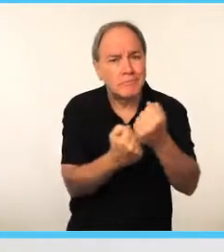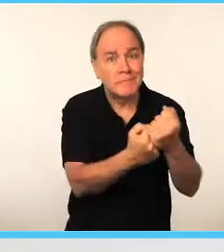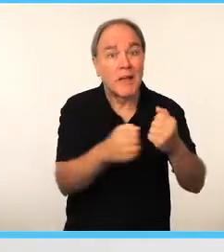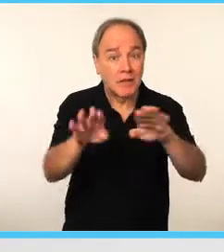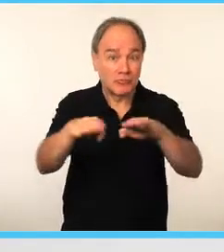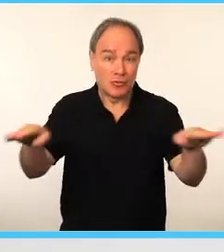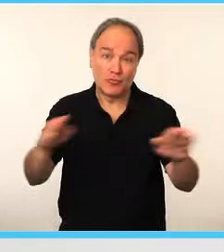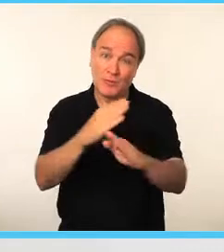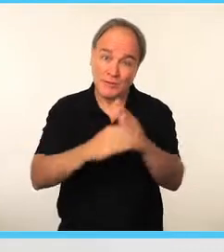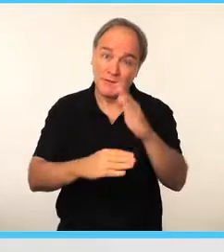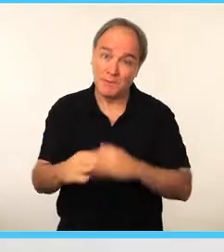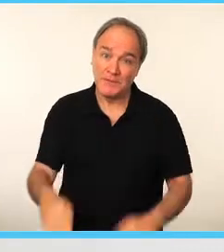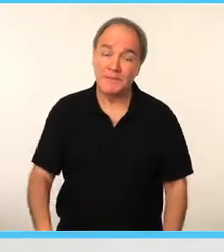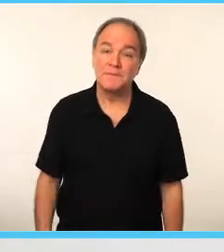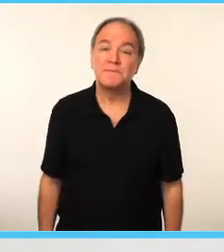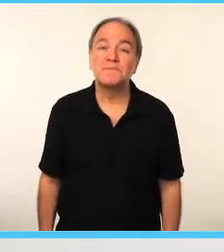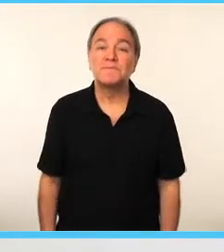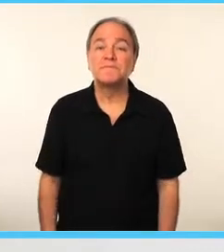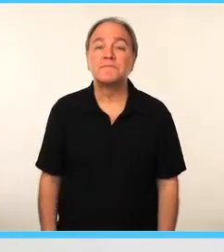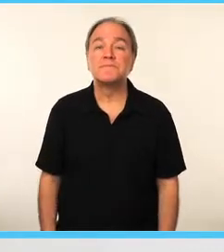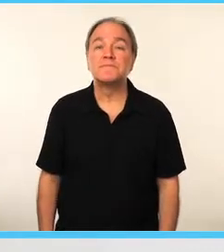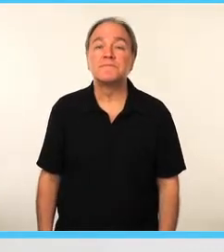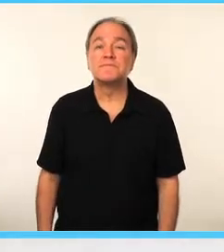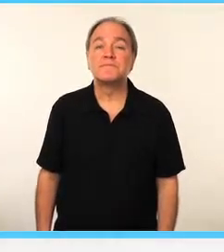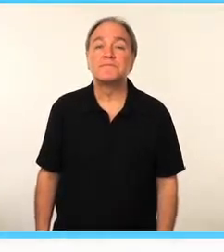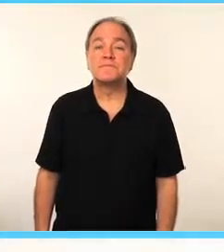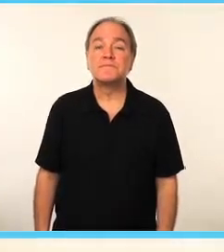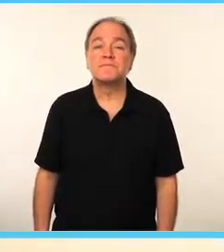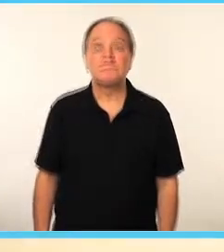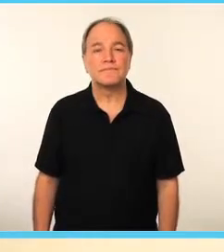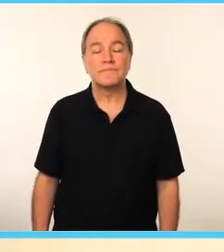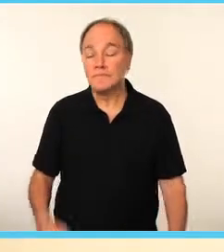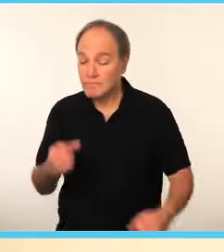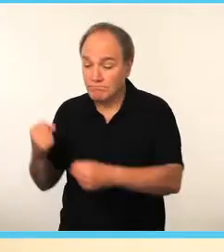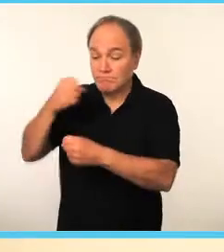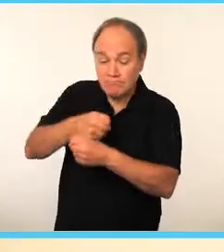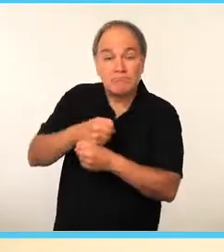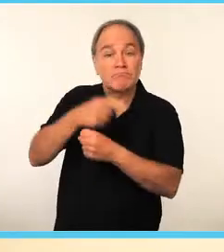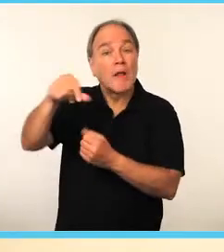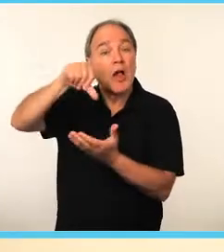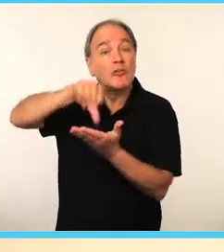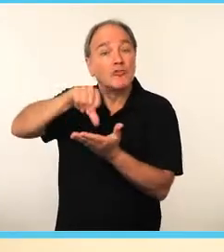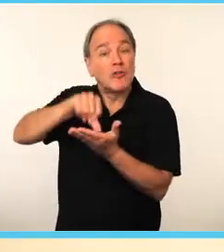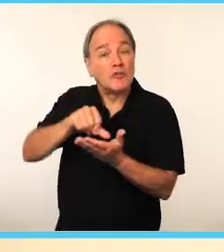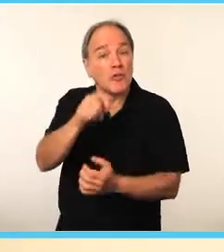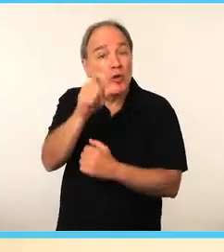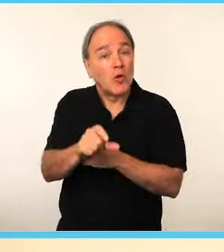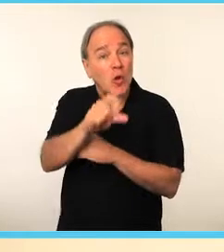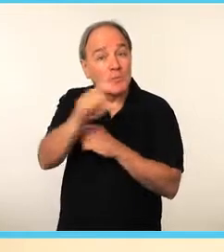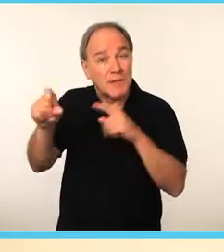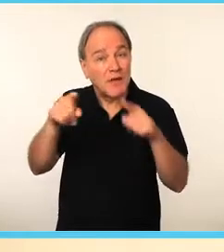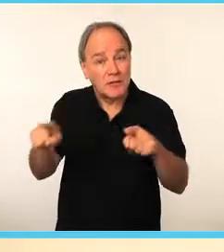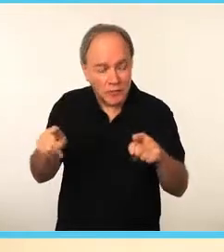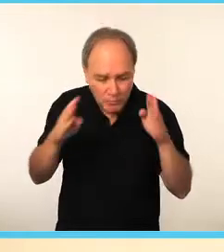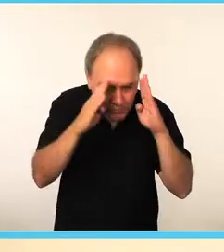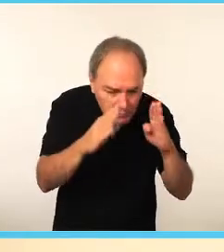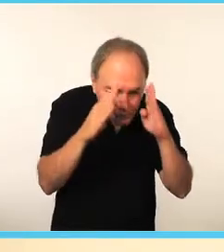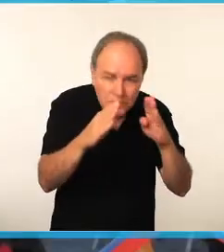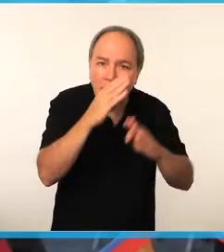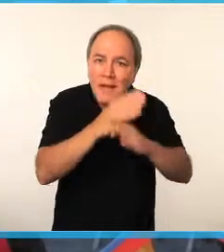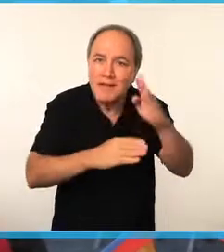be fitting and useful for children who have disabilities. The establishment of pediatric developmental